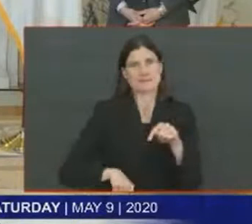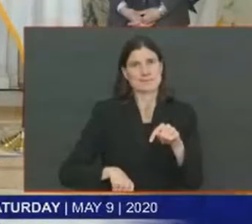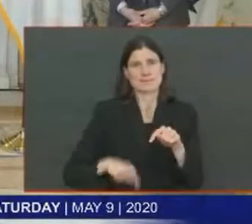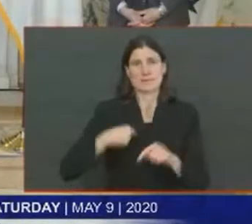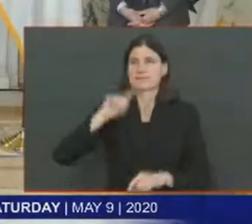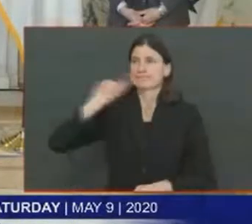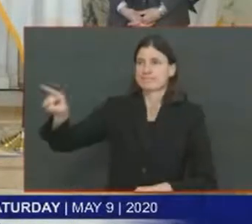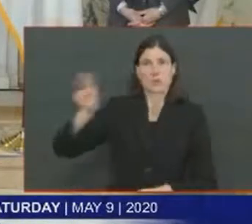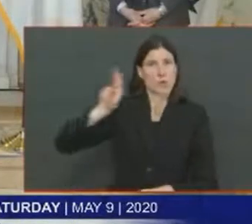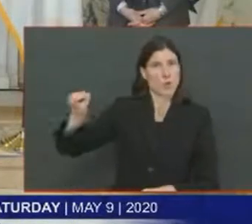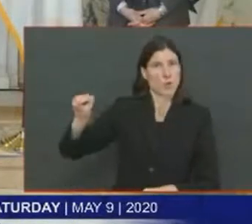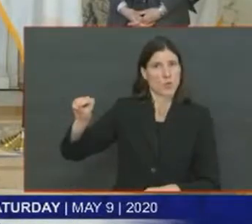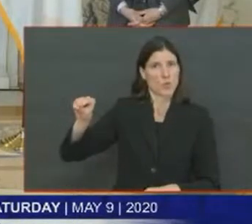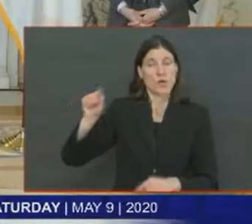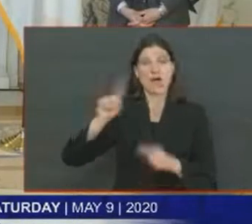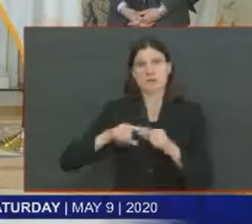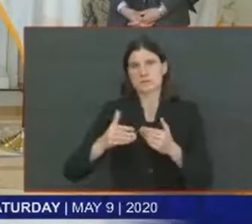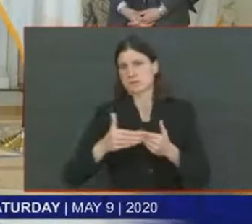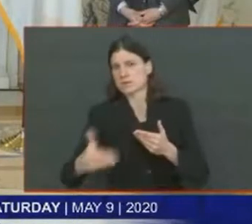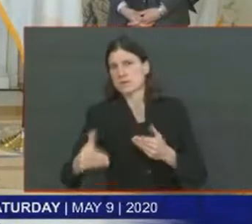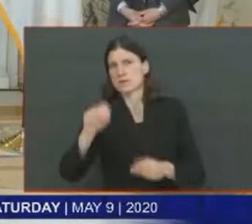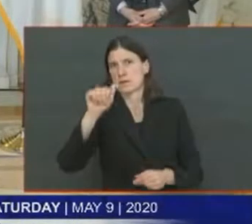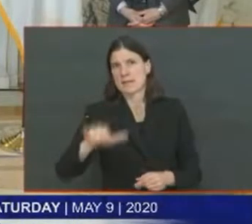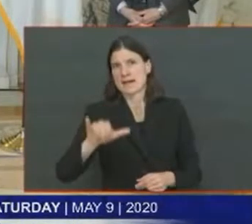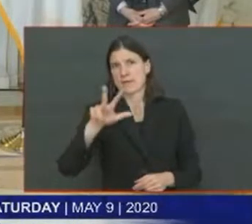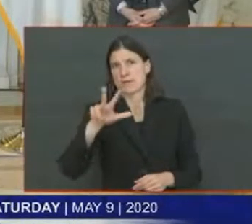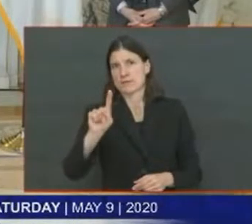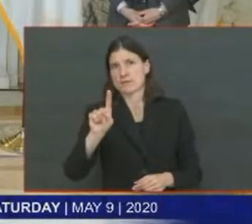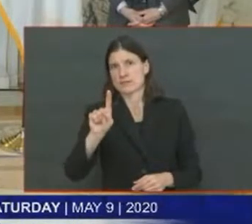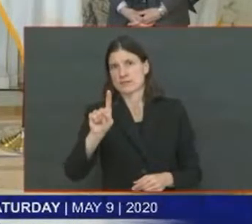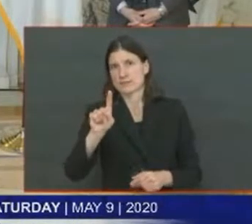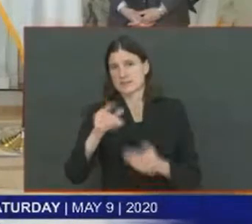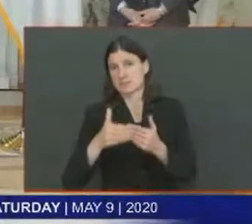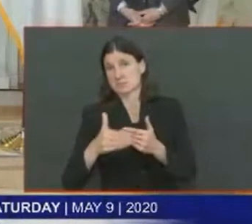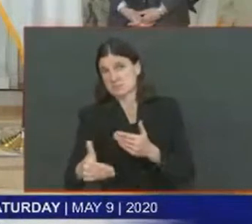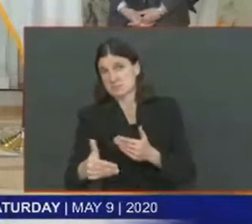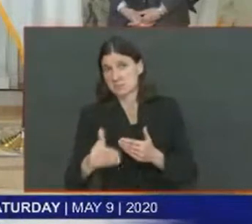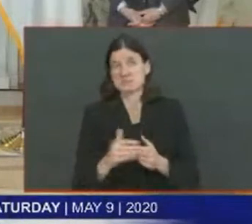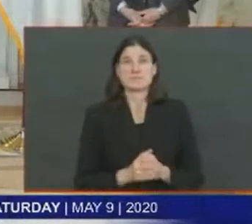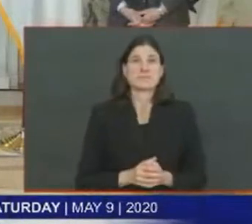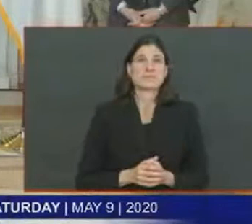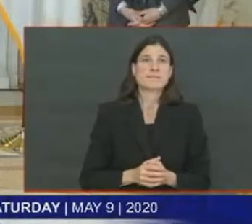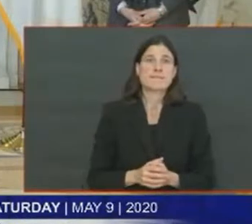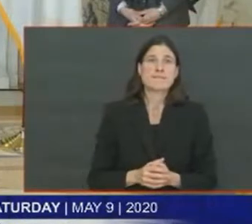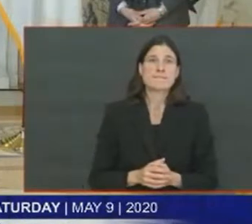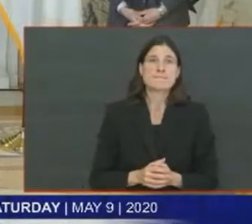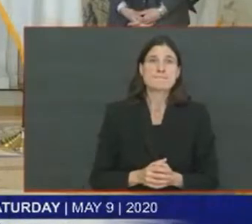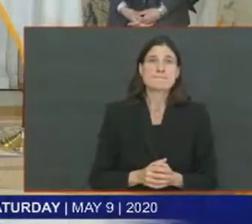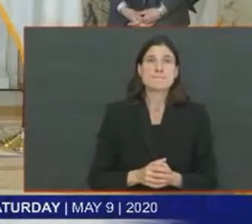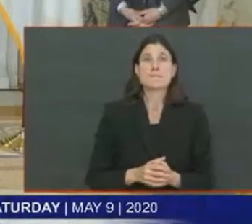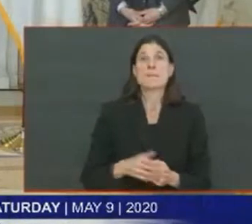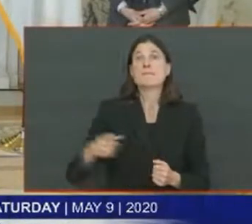turned off, even if you can't pay, and it can't be turned over to a collection agency